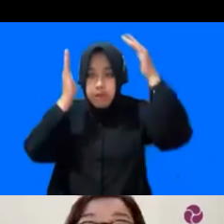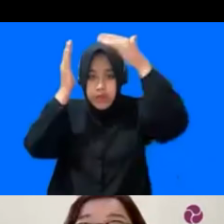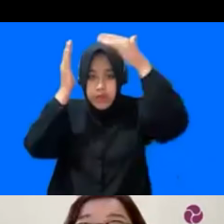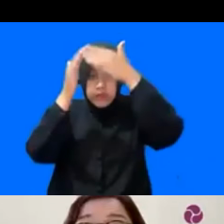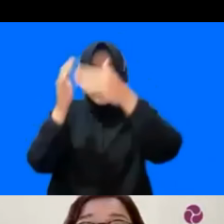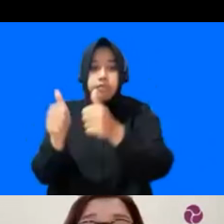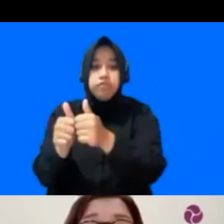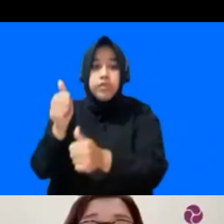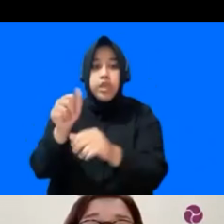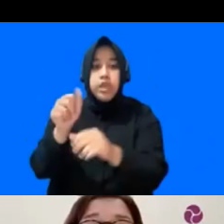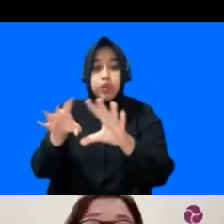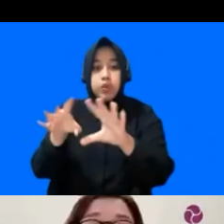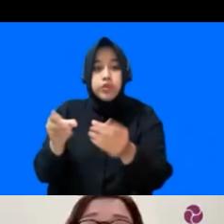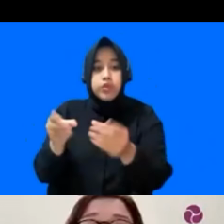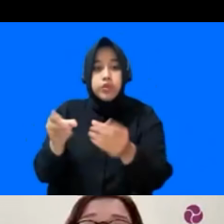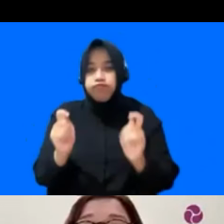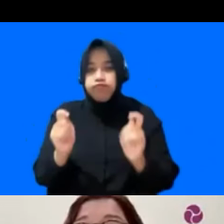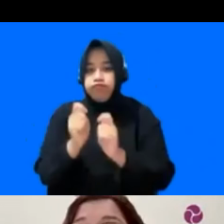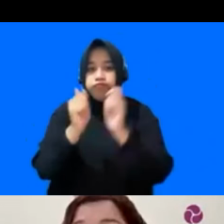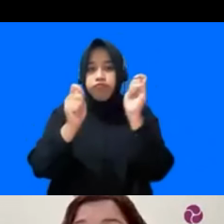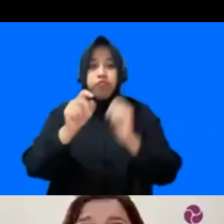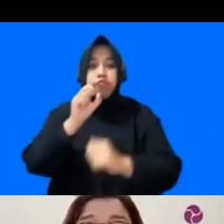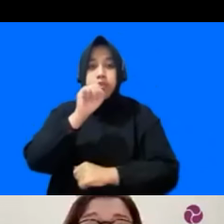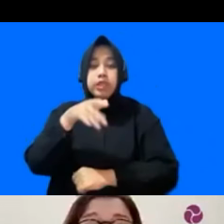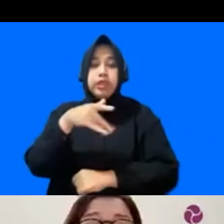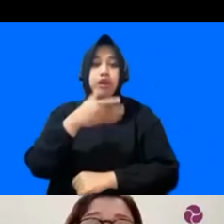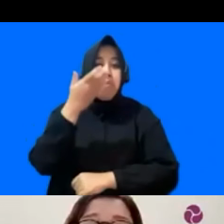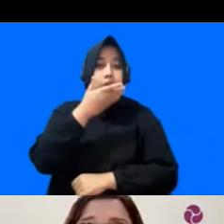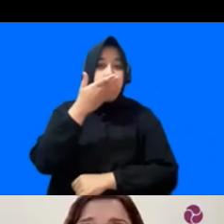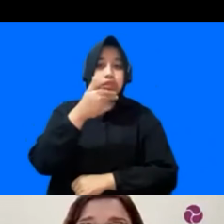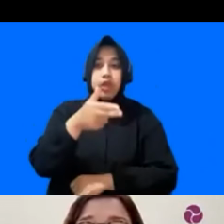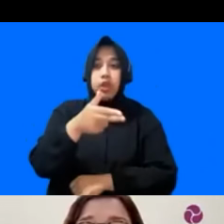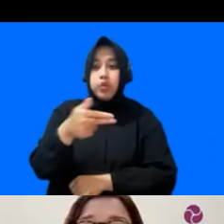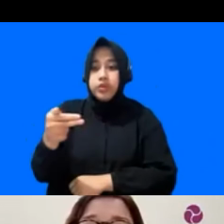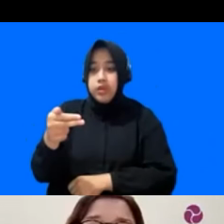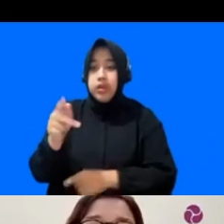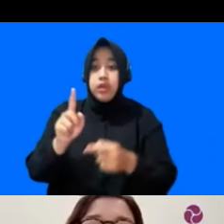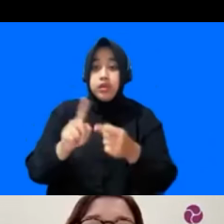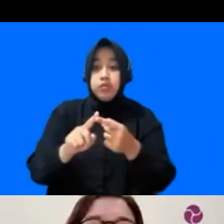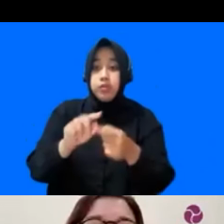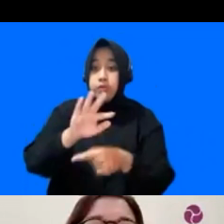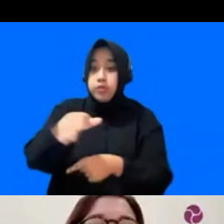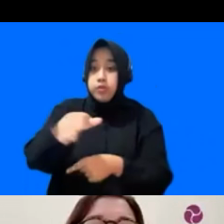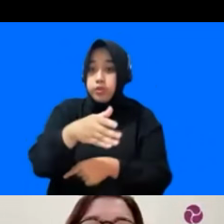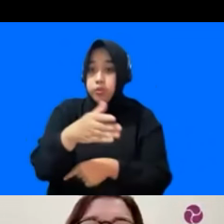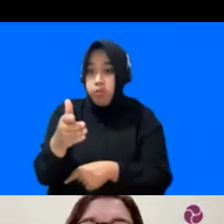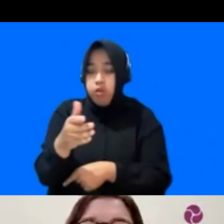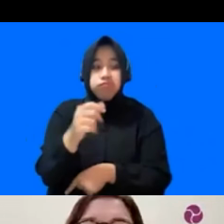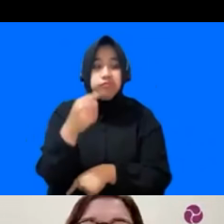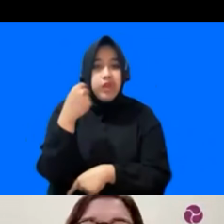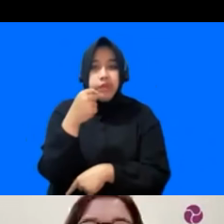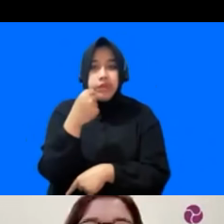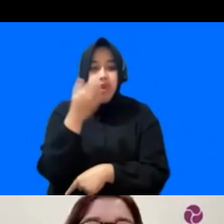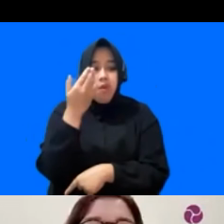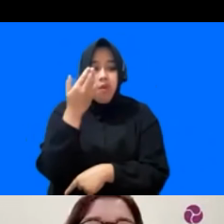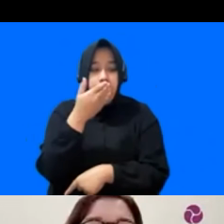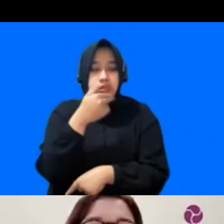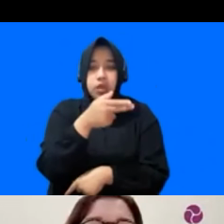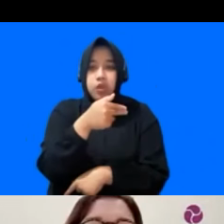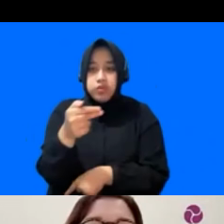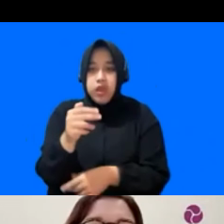So those of you who do not understand Bahasa Indonesia, please go to the interpretation icon, click on English or the language of